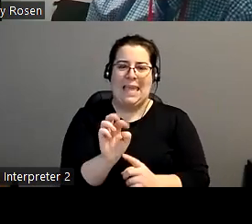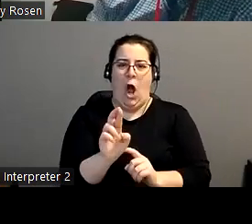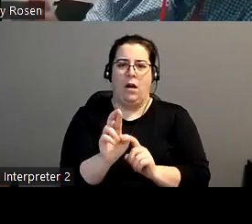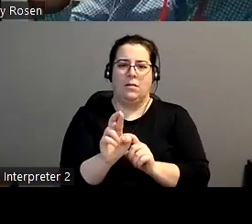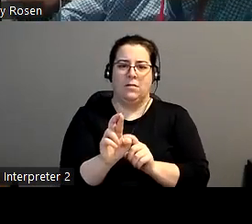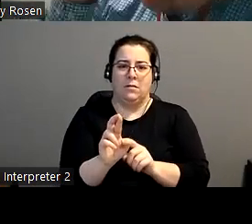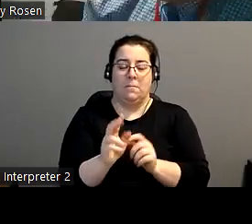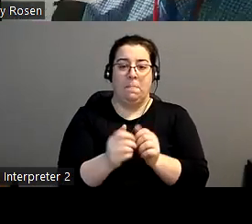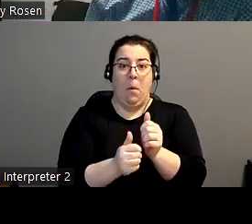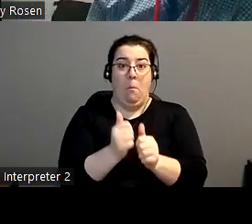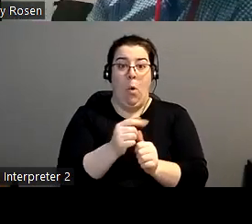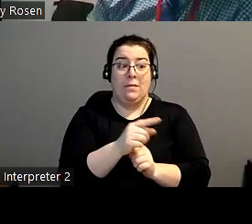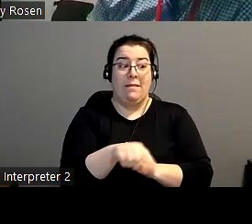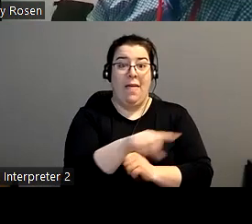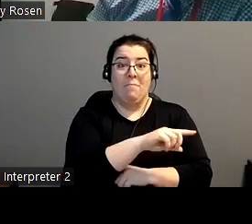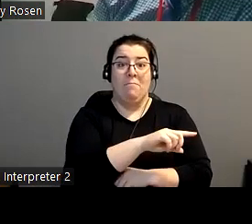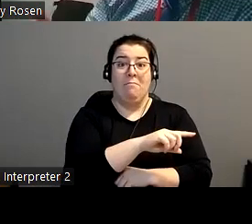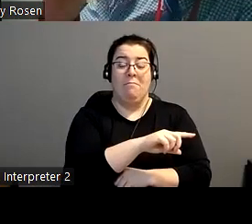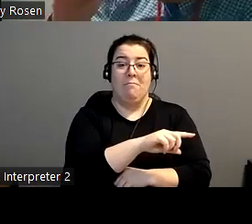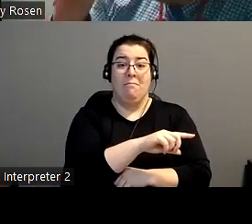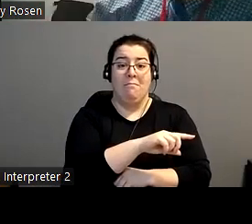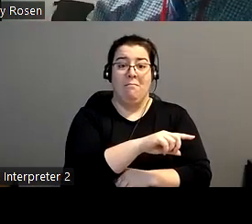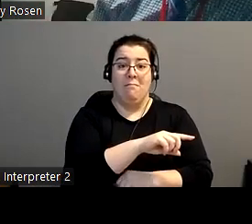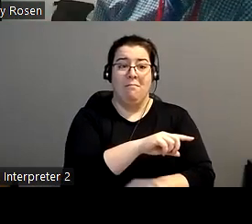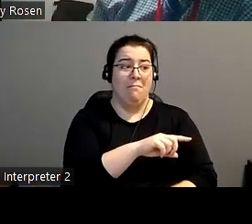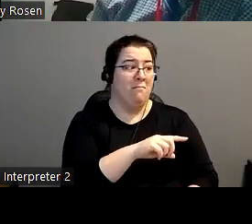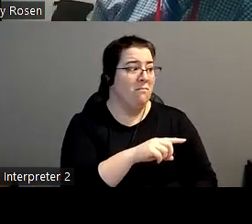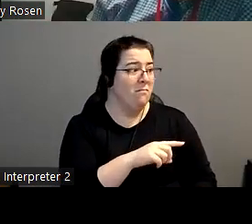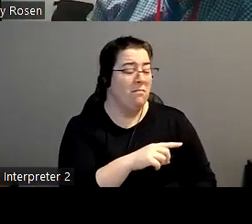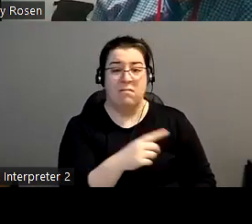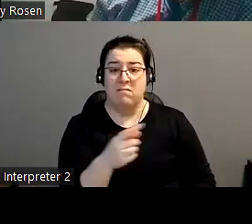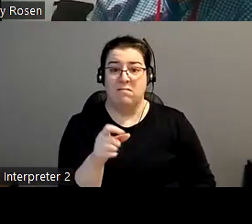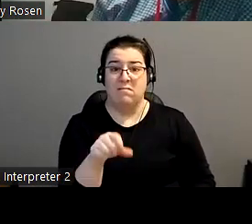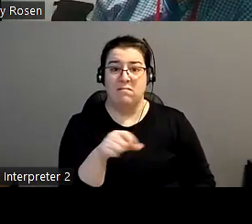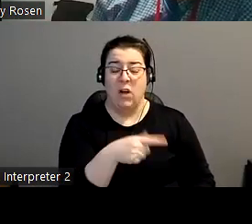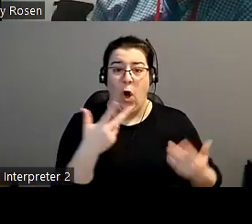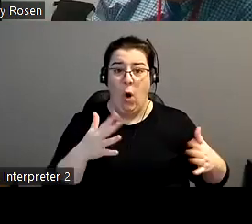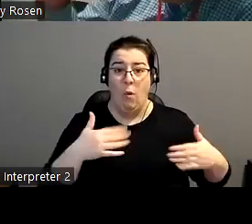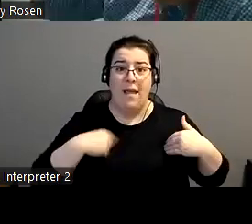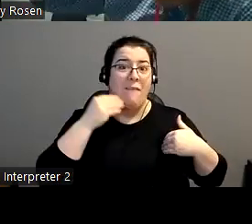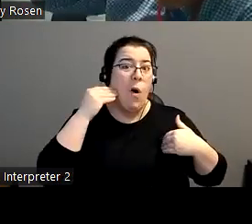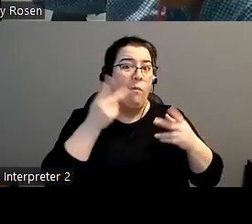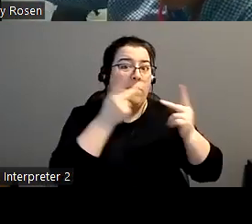adults, they just got a home visit. They got a home visit like 15 minutes ago.